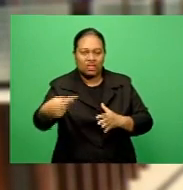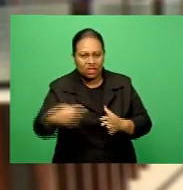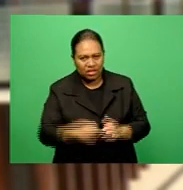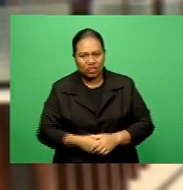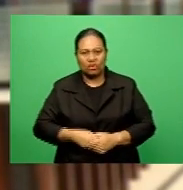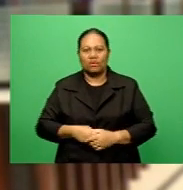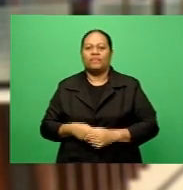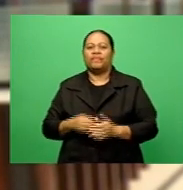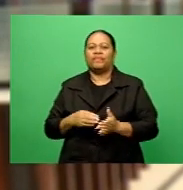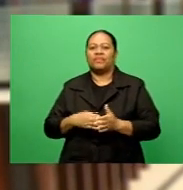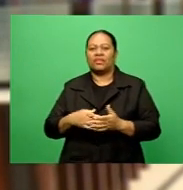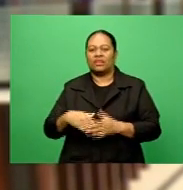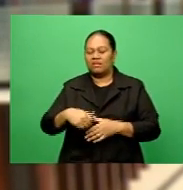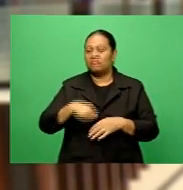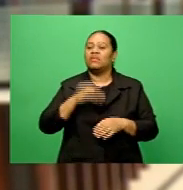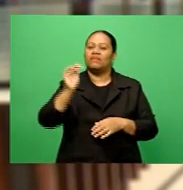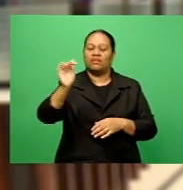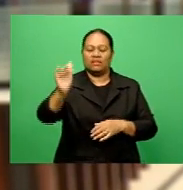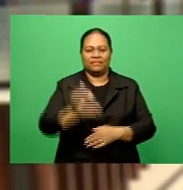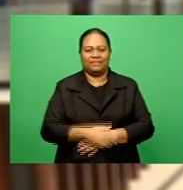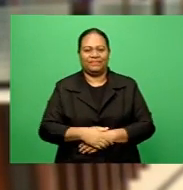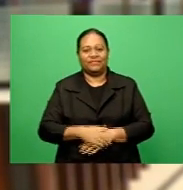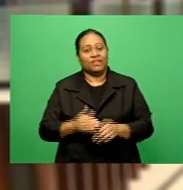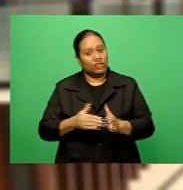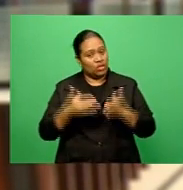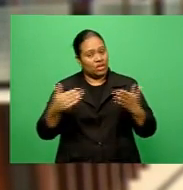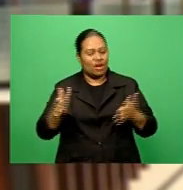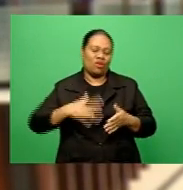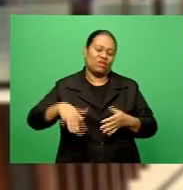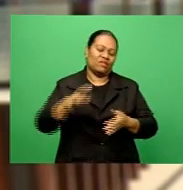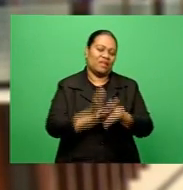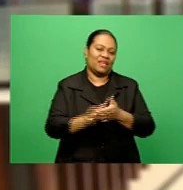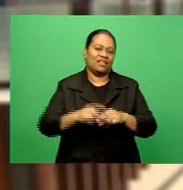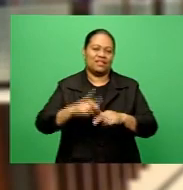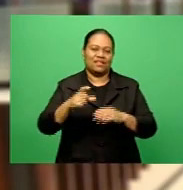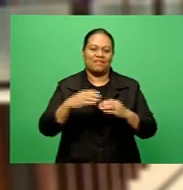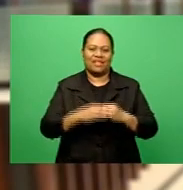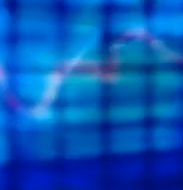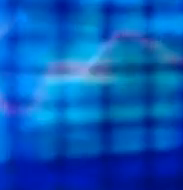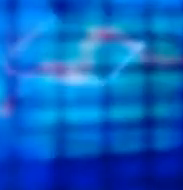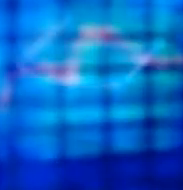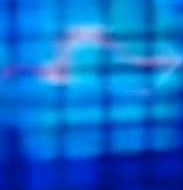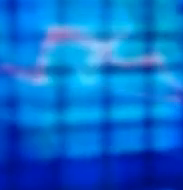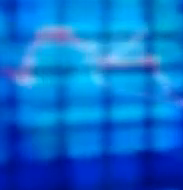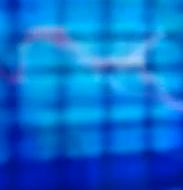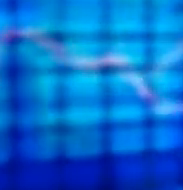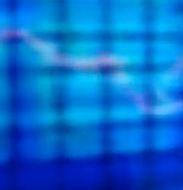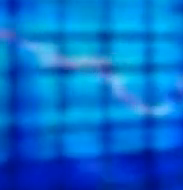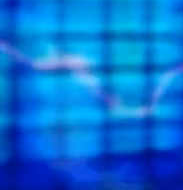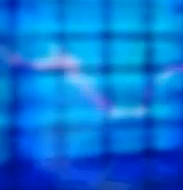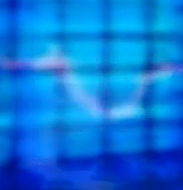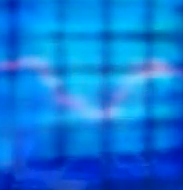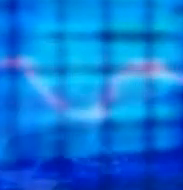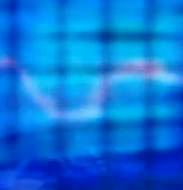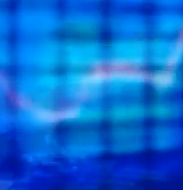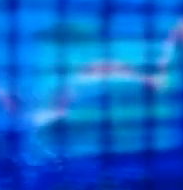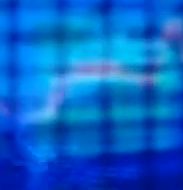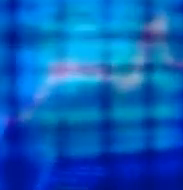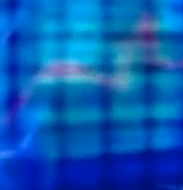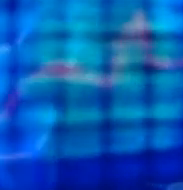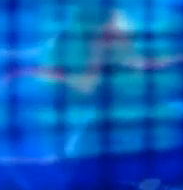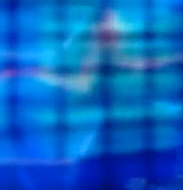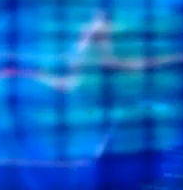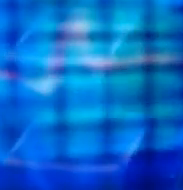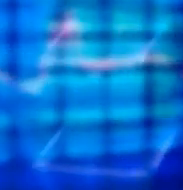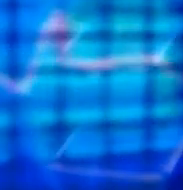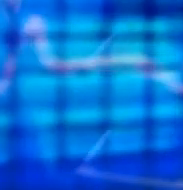investor sentiment in days ahead. But for now, that's all from your HFC Bank. Vinaka. Here are the local exchange rates as set early